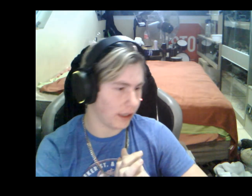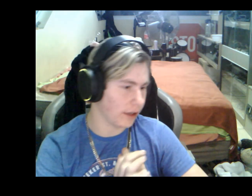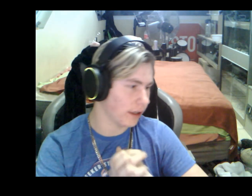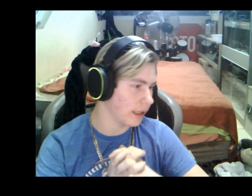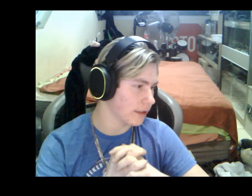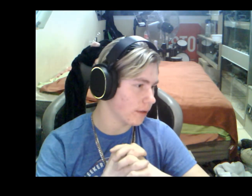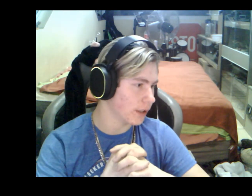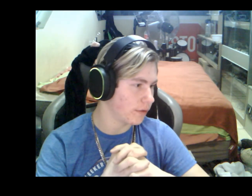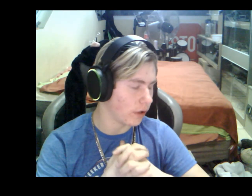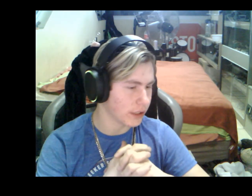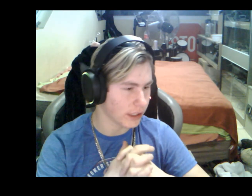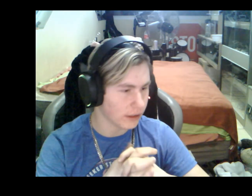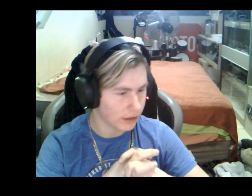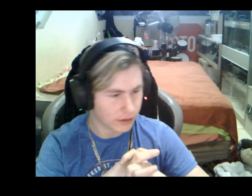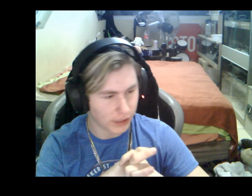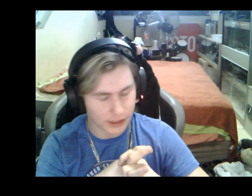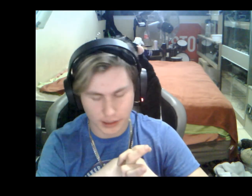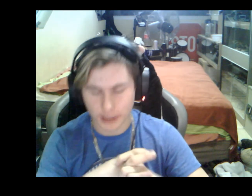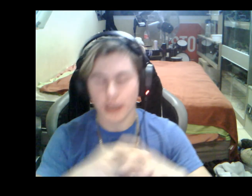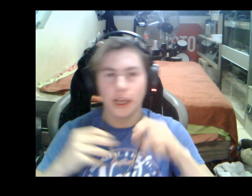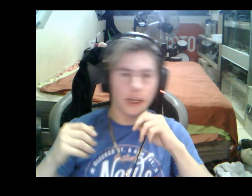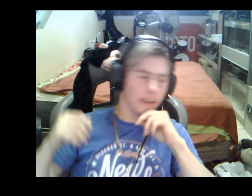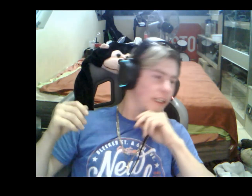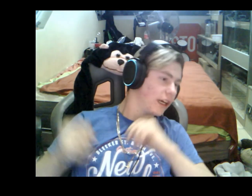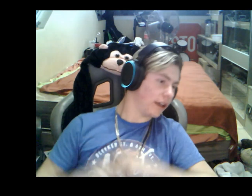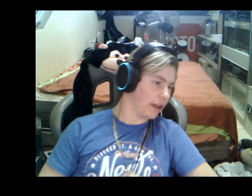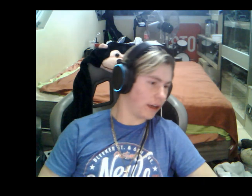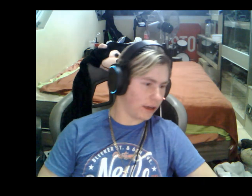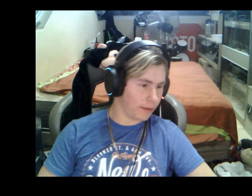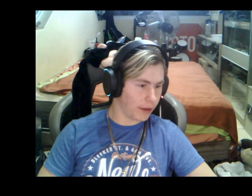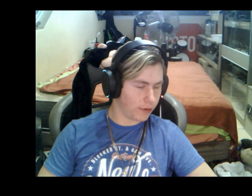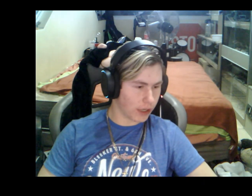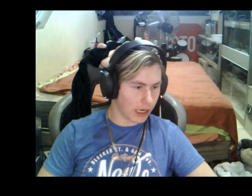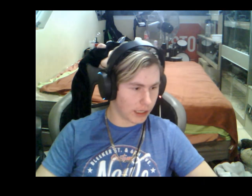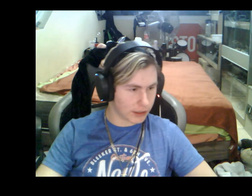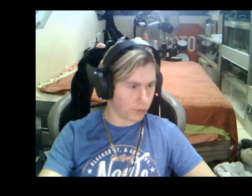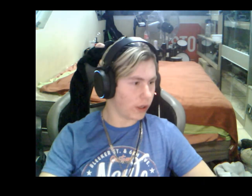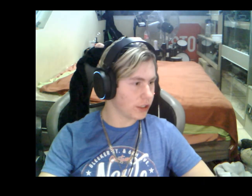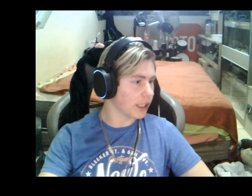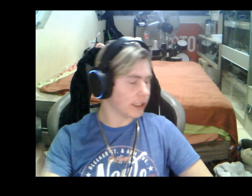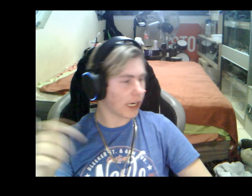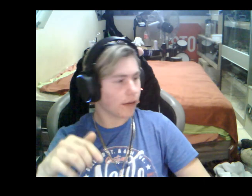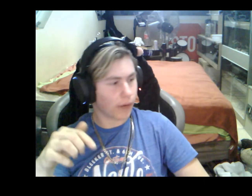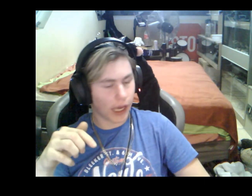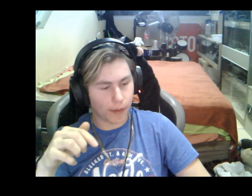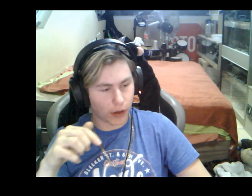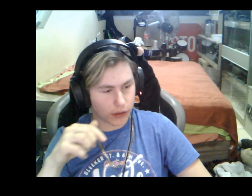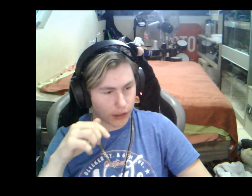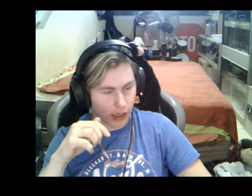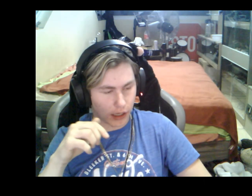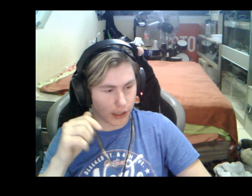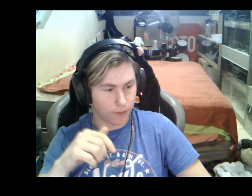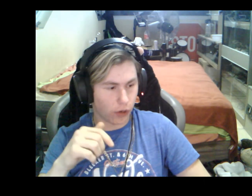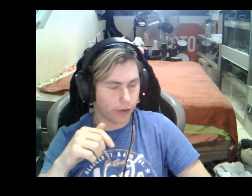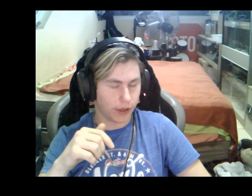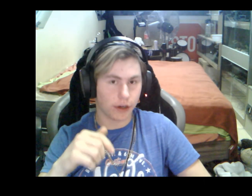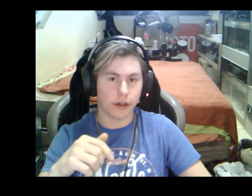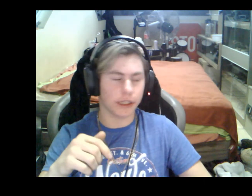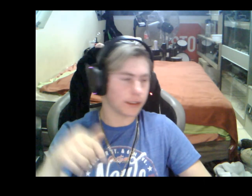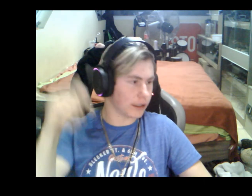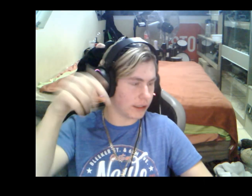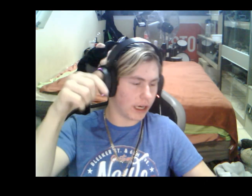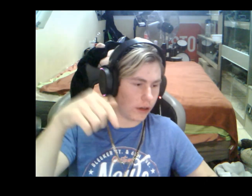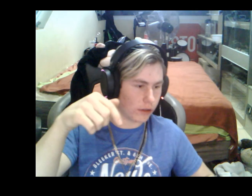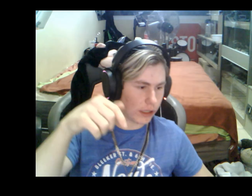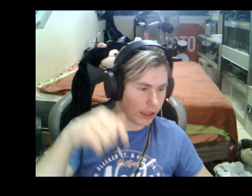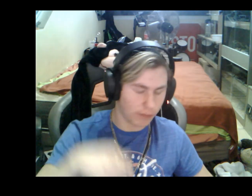But yeah, thank you guys so much for watching. It's really sick. And yeah, if you guys want, you can check out my AirPods giveaway video.